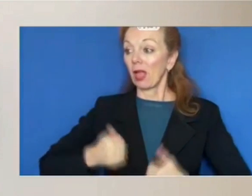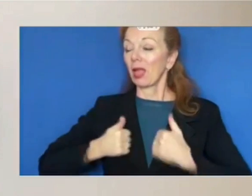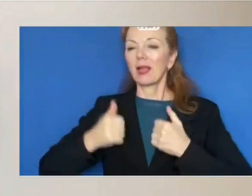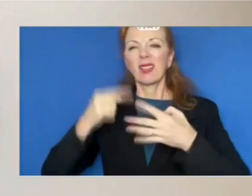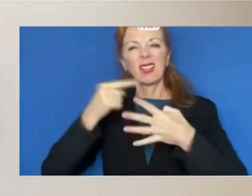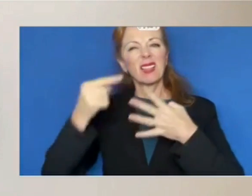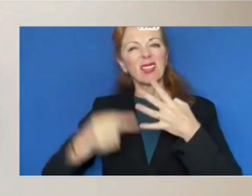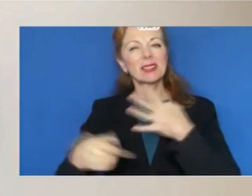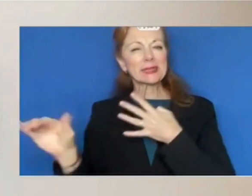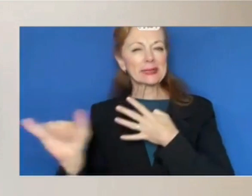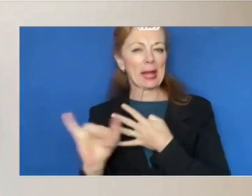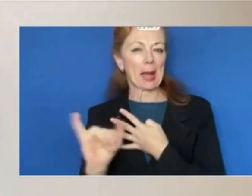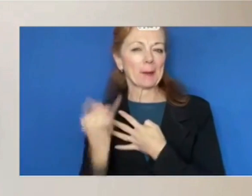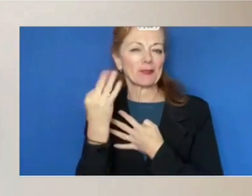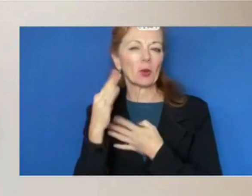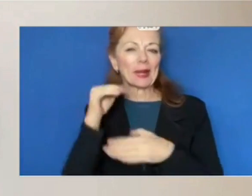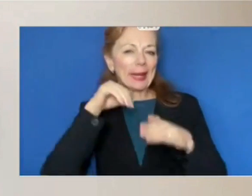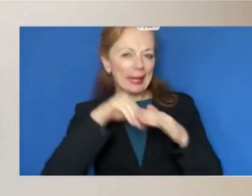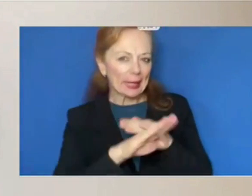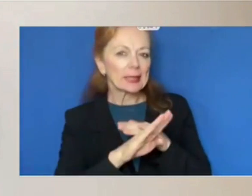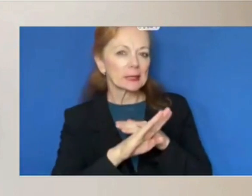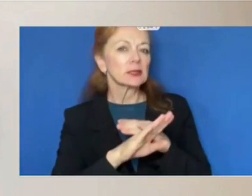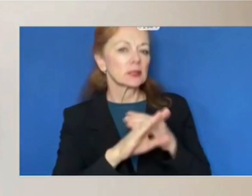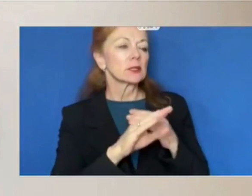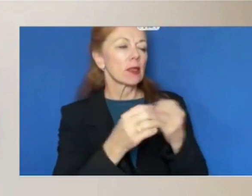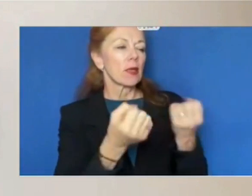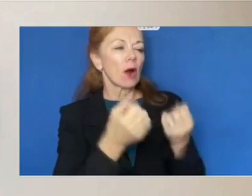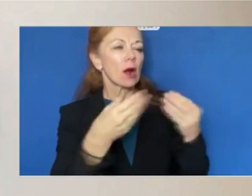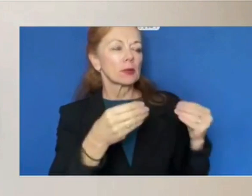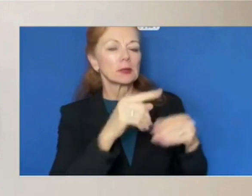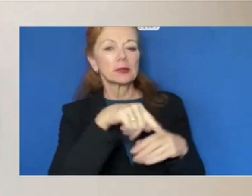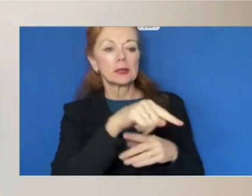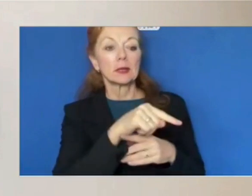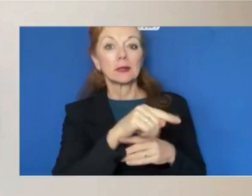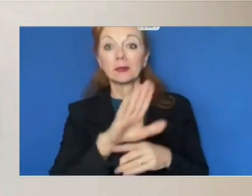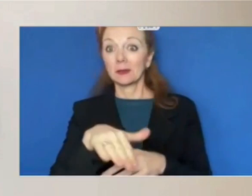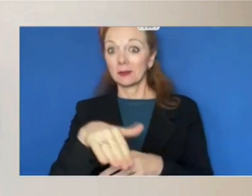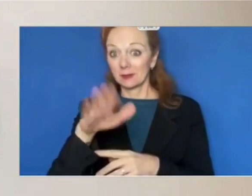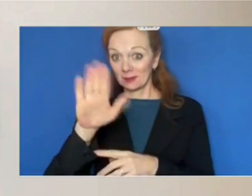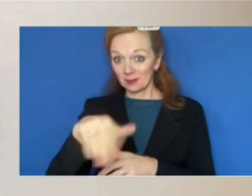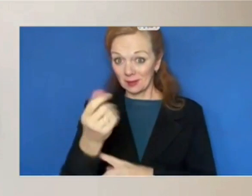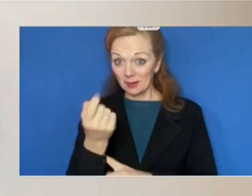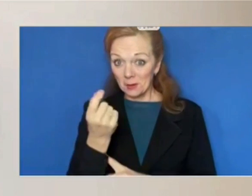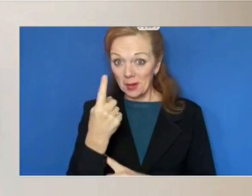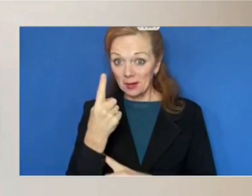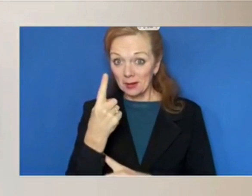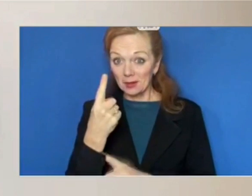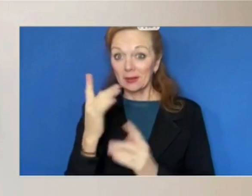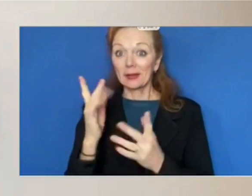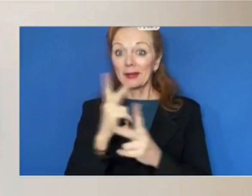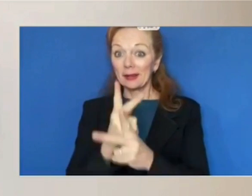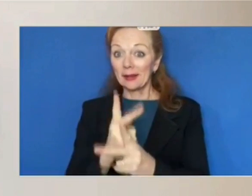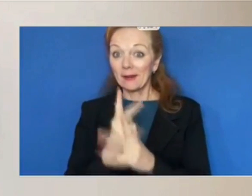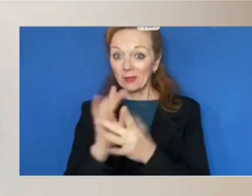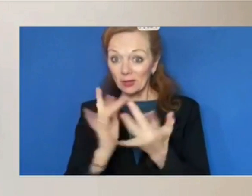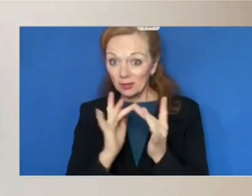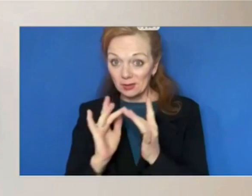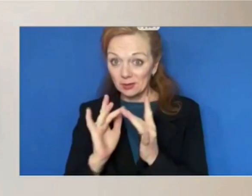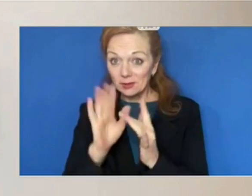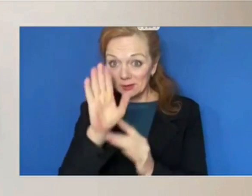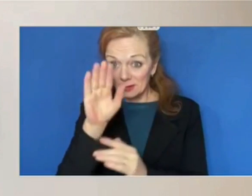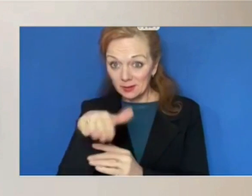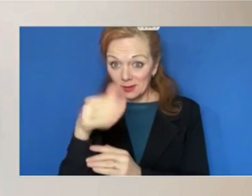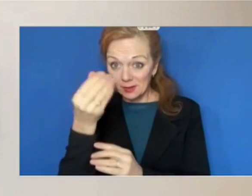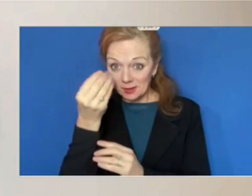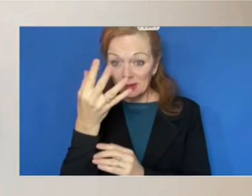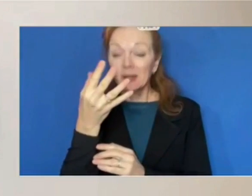loan. And a lot of times you're also, and keep in mind this is all online, you're going to upload any documents that they may request, which